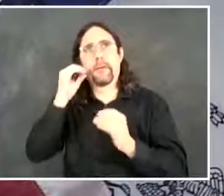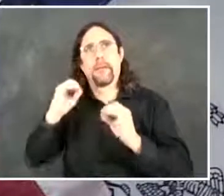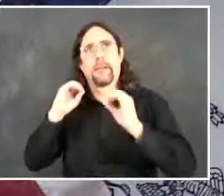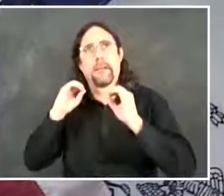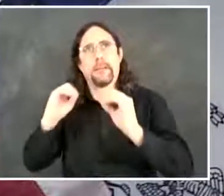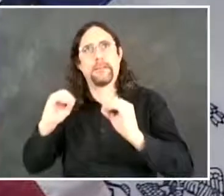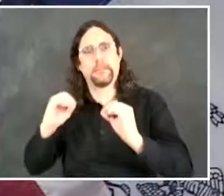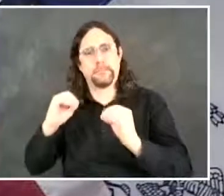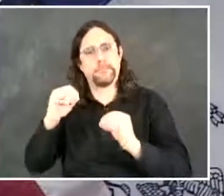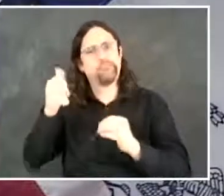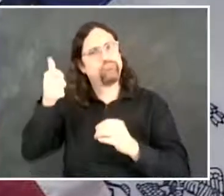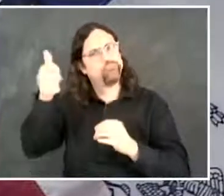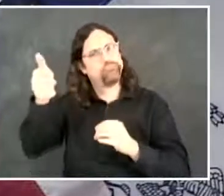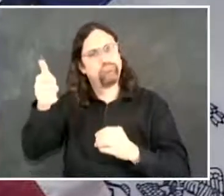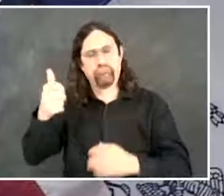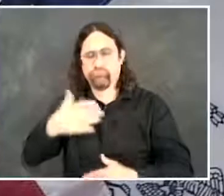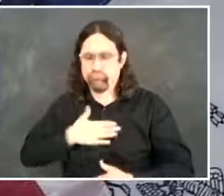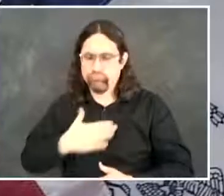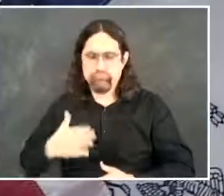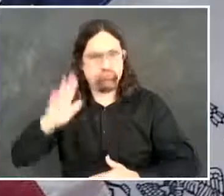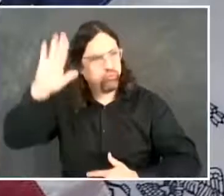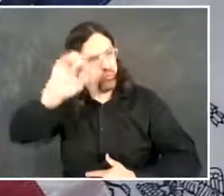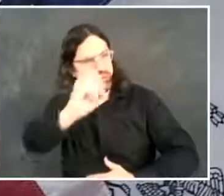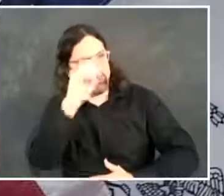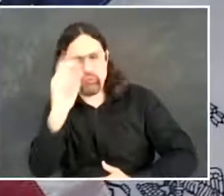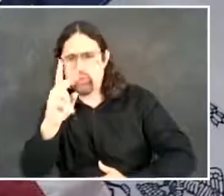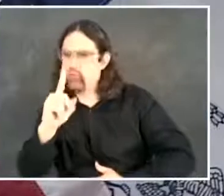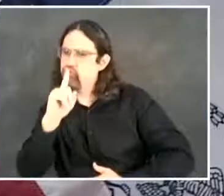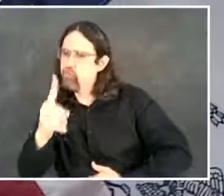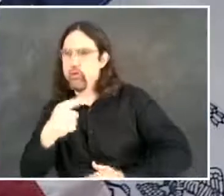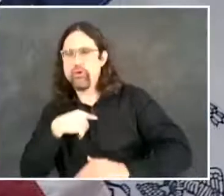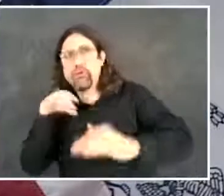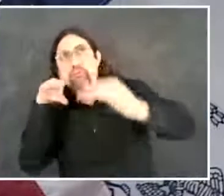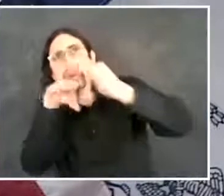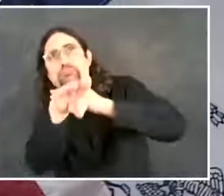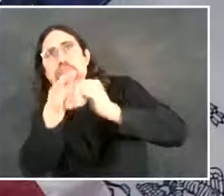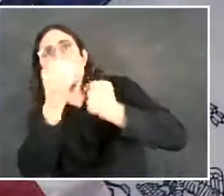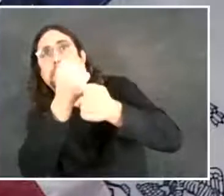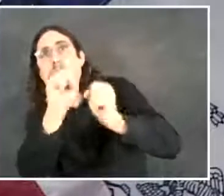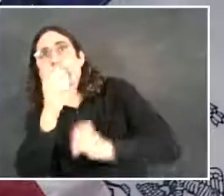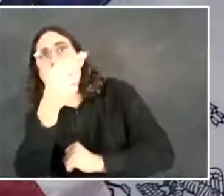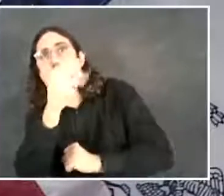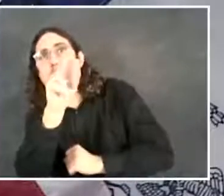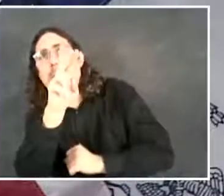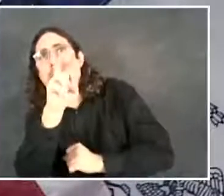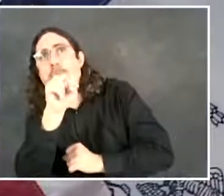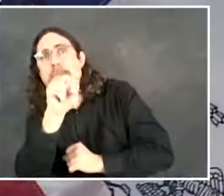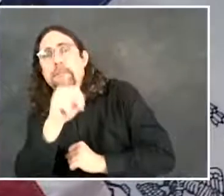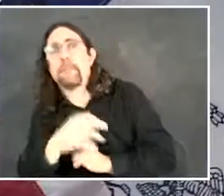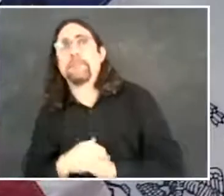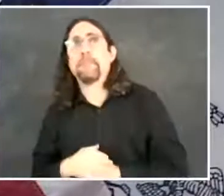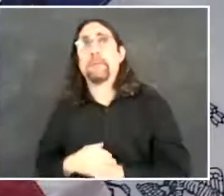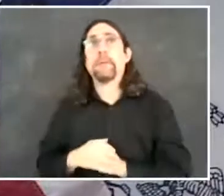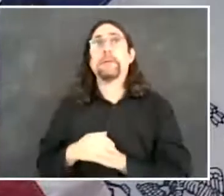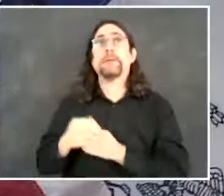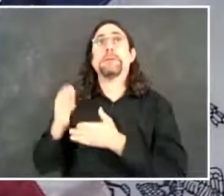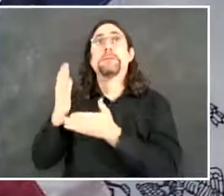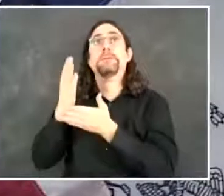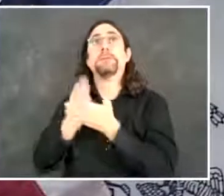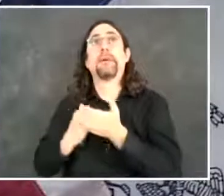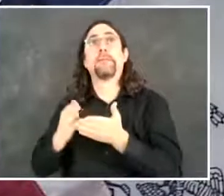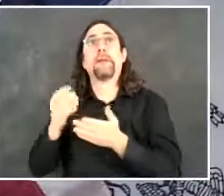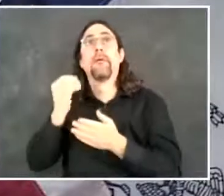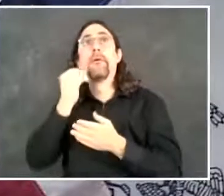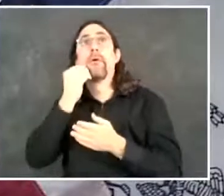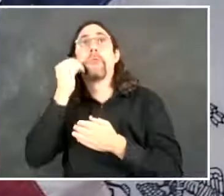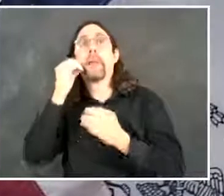come in from the street who actually are willing to go to one of the traditional shelters if the location is right or it's someplace they know. So safe havens are not